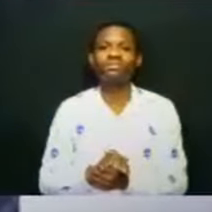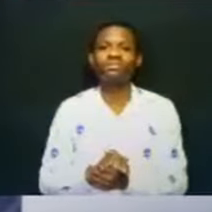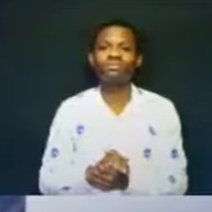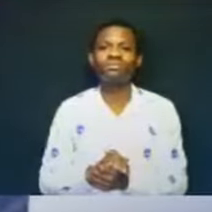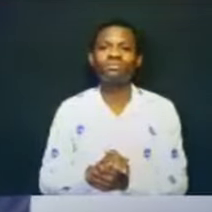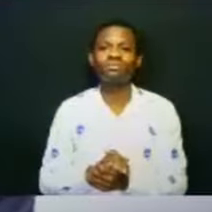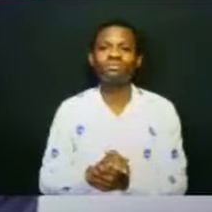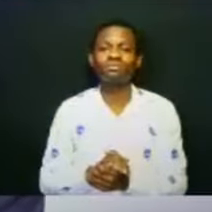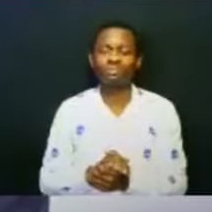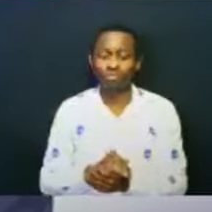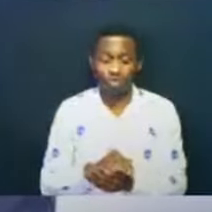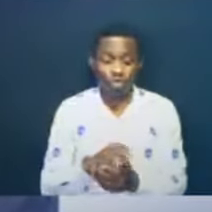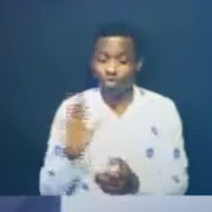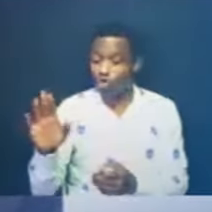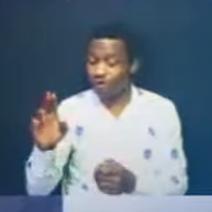snatched the fiancé.